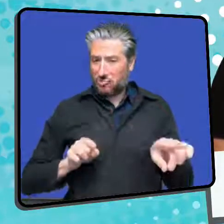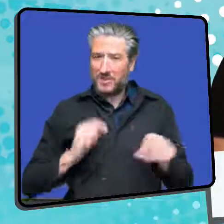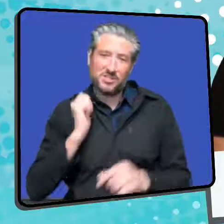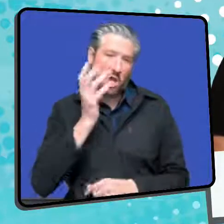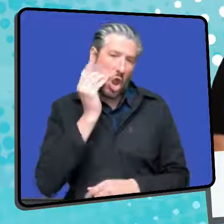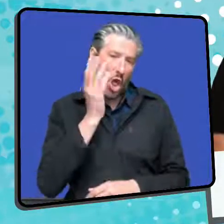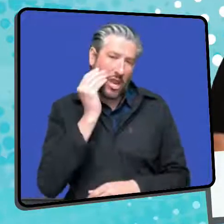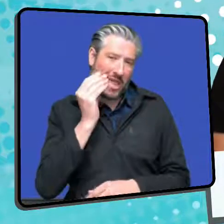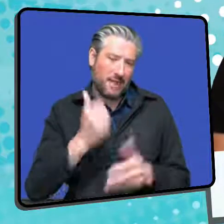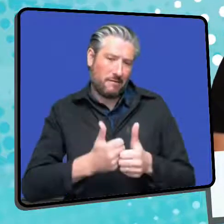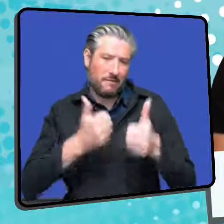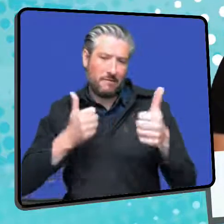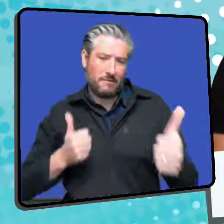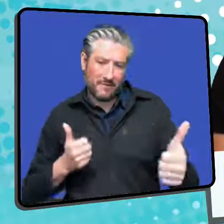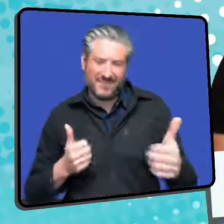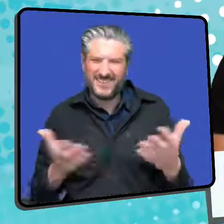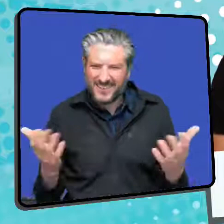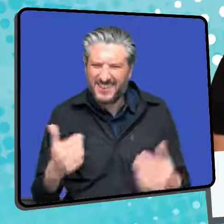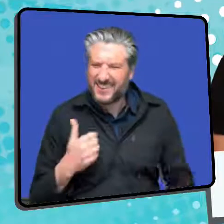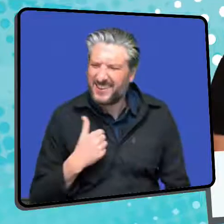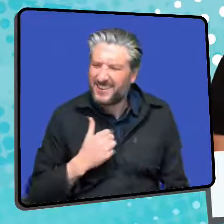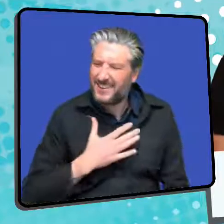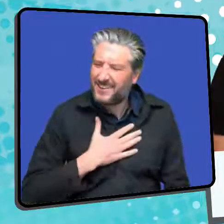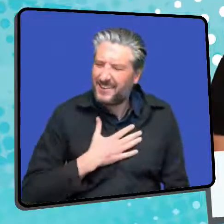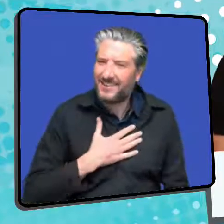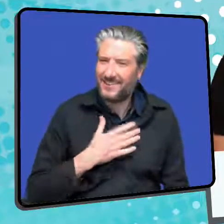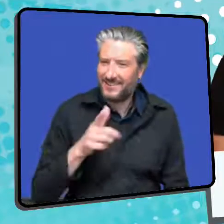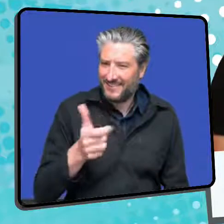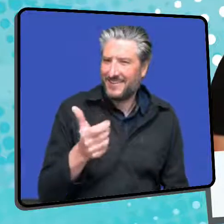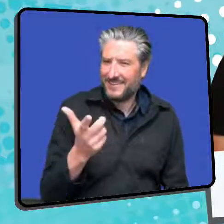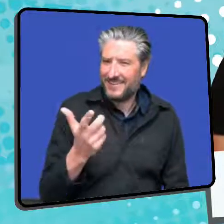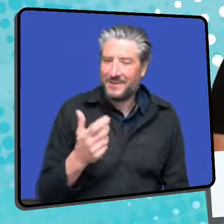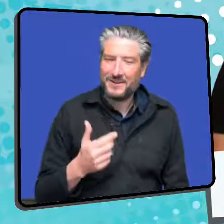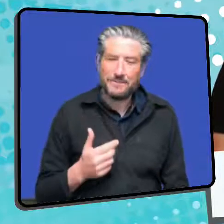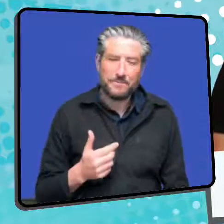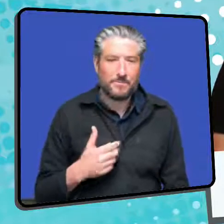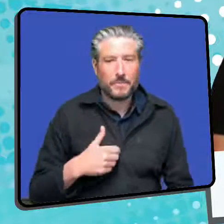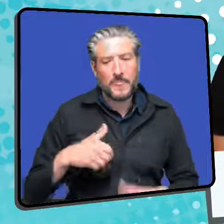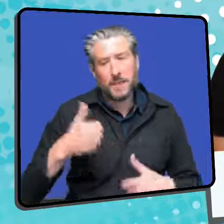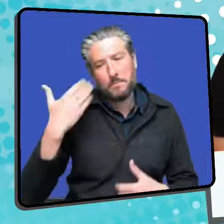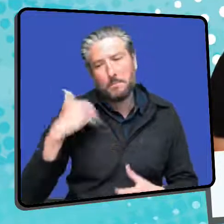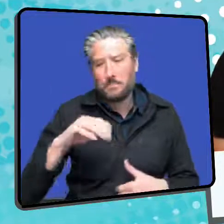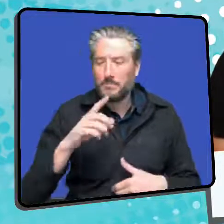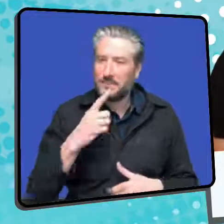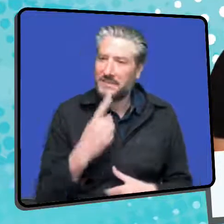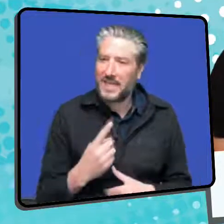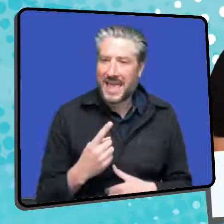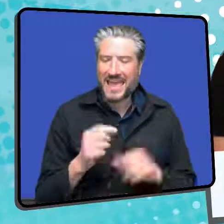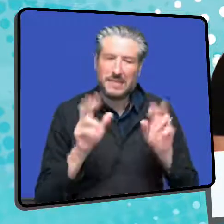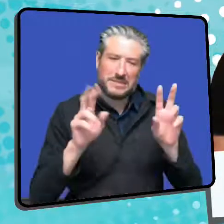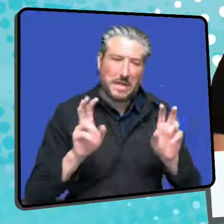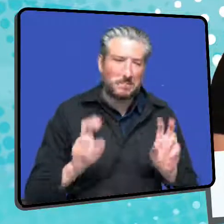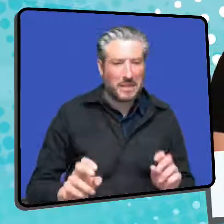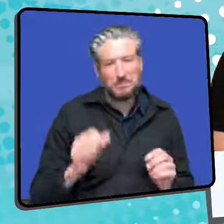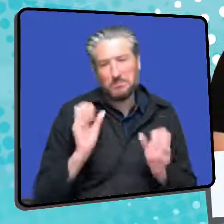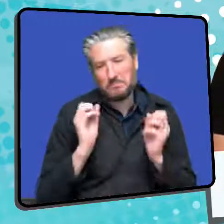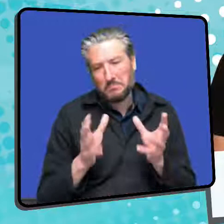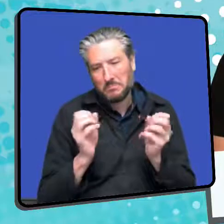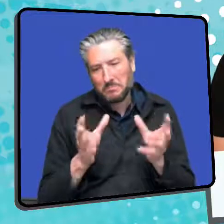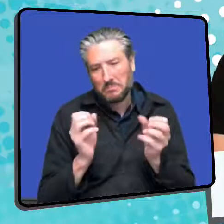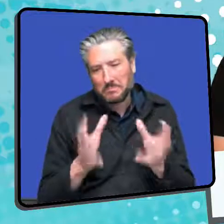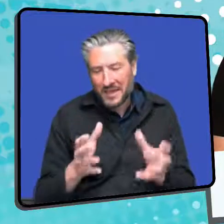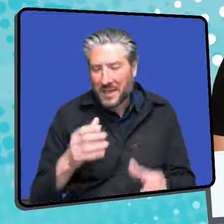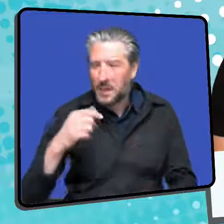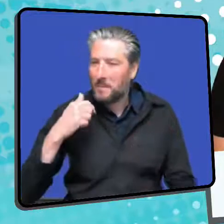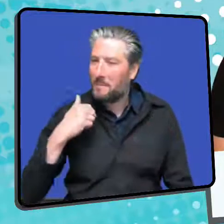I love that because interestingly, most of the time when we say that, someone's like PyTorch or TensorFlow, and actually you've taken that perfectly and kind